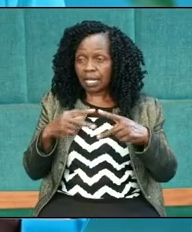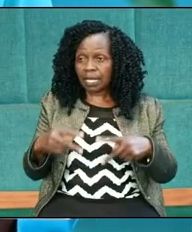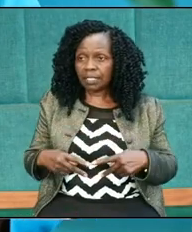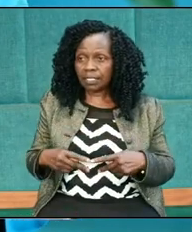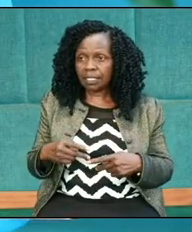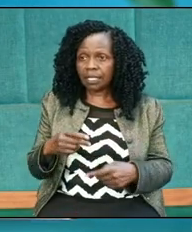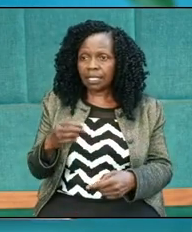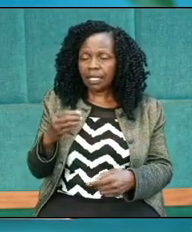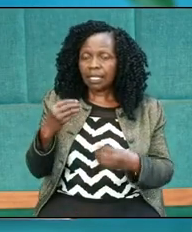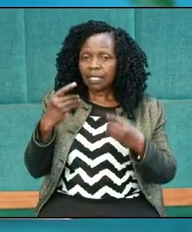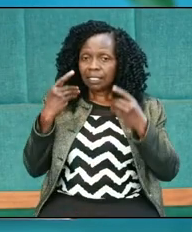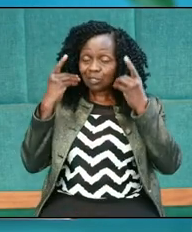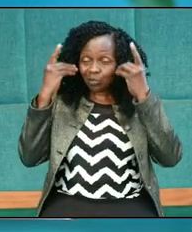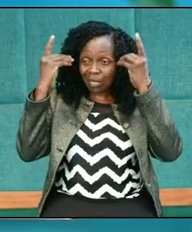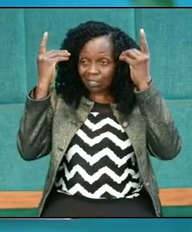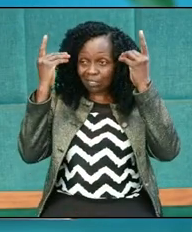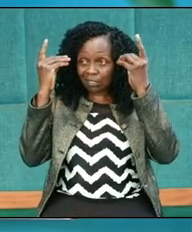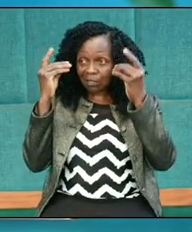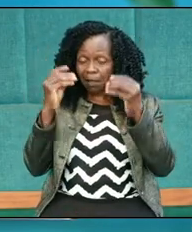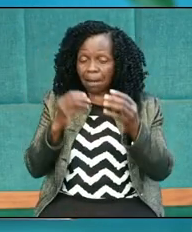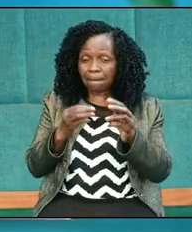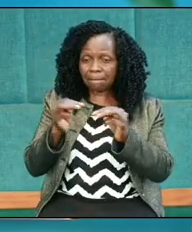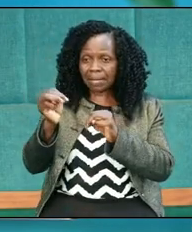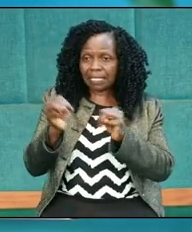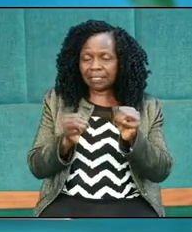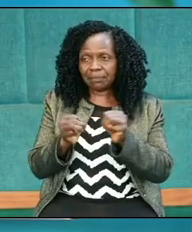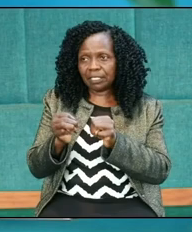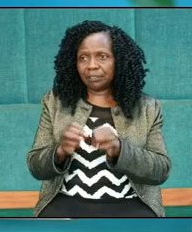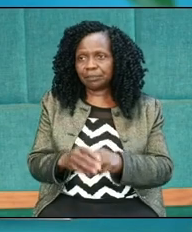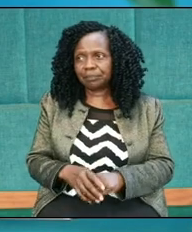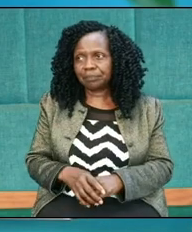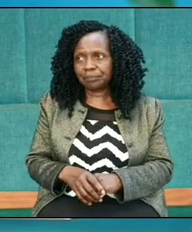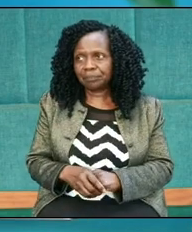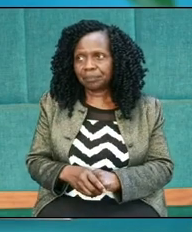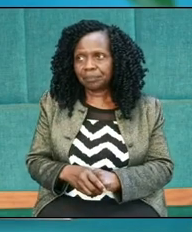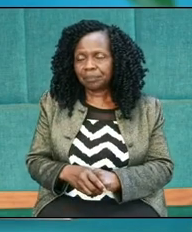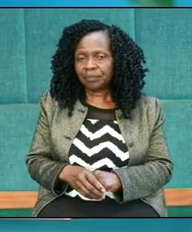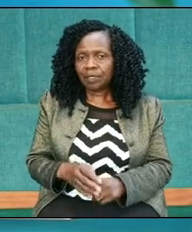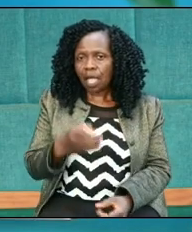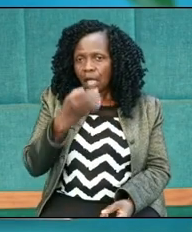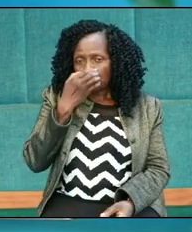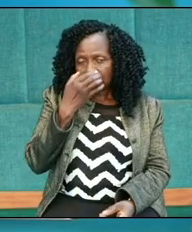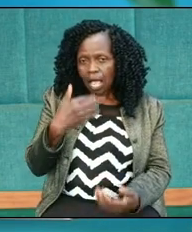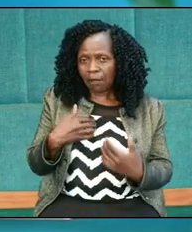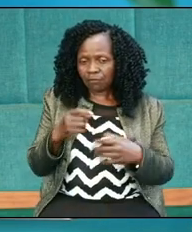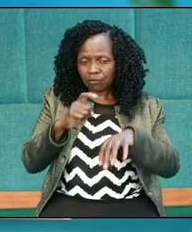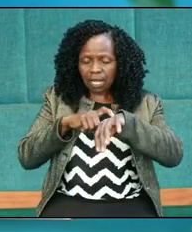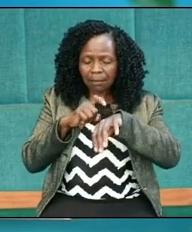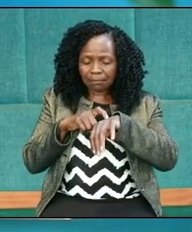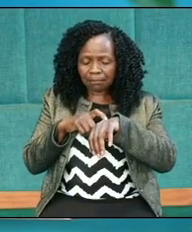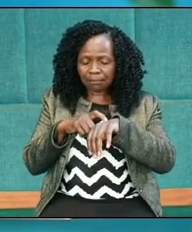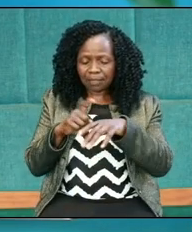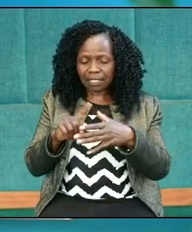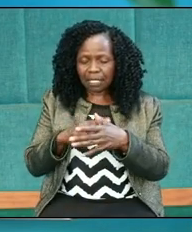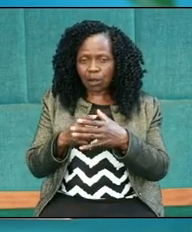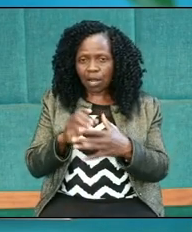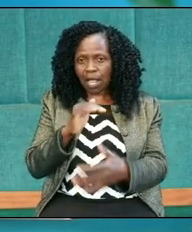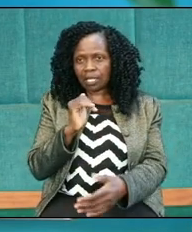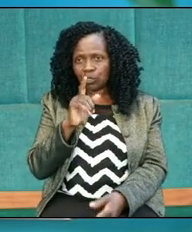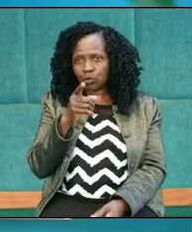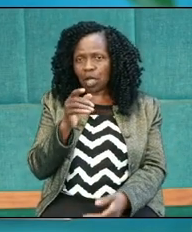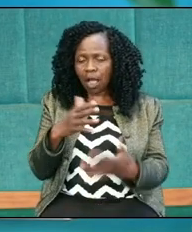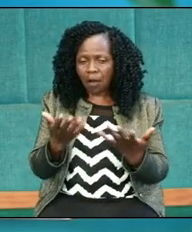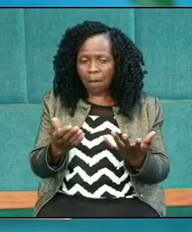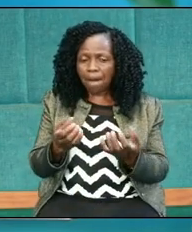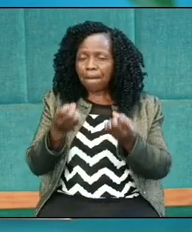Stress management, one of number one, I always tell people, is to laugh. I wish I had time. Then I would ask you, how